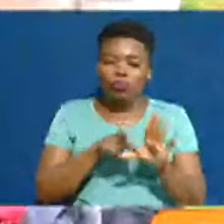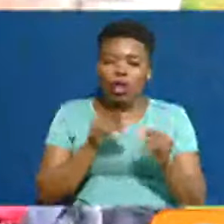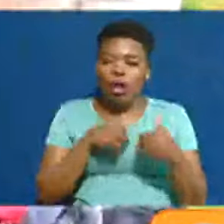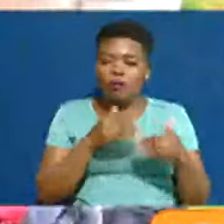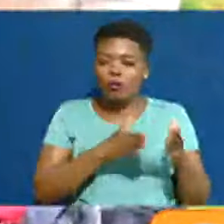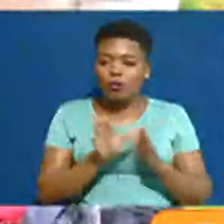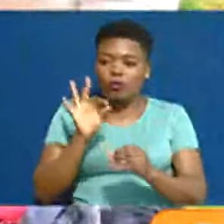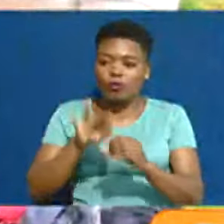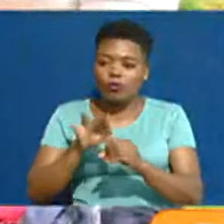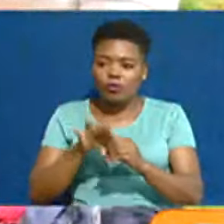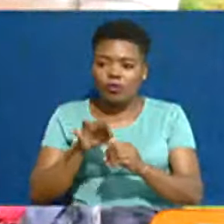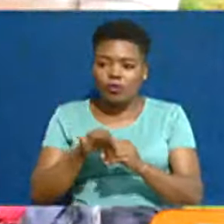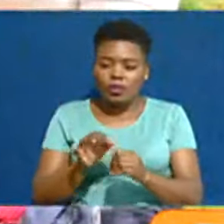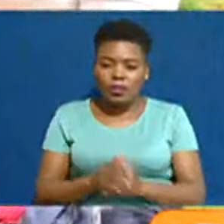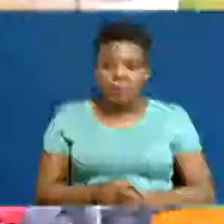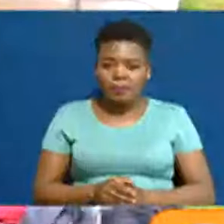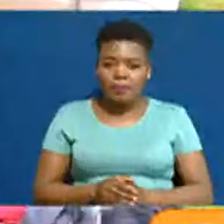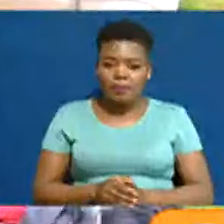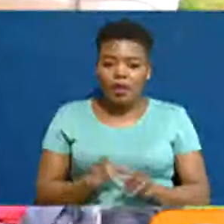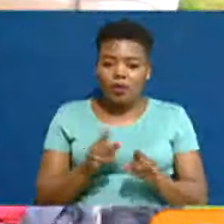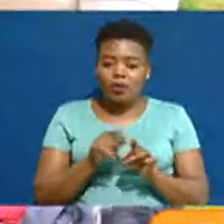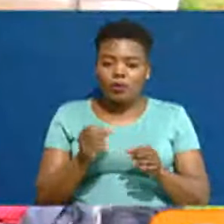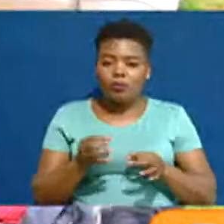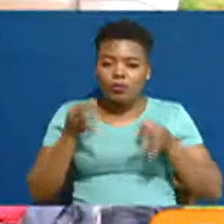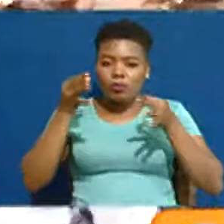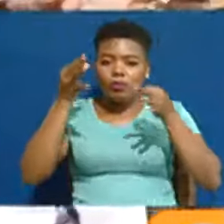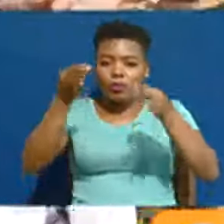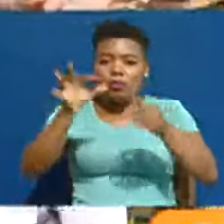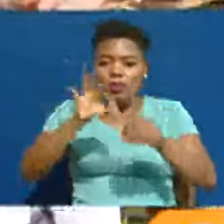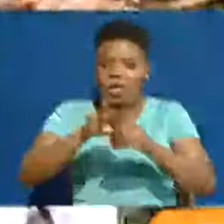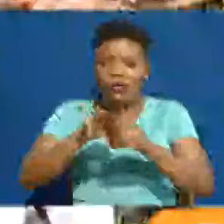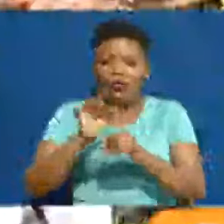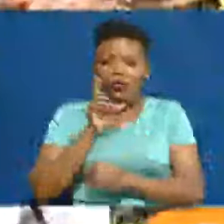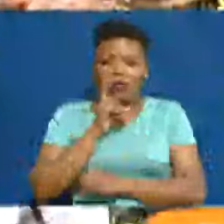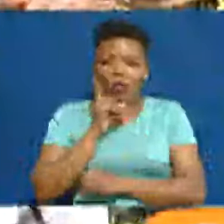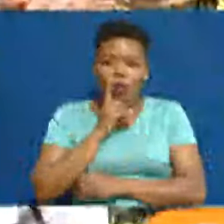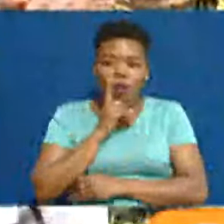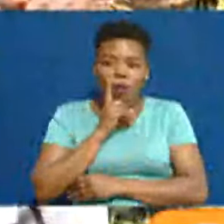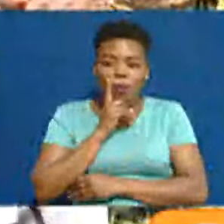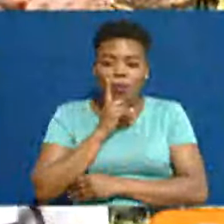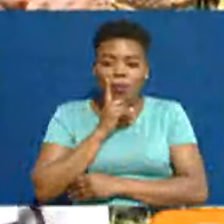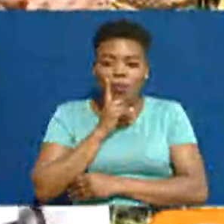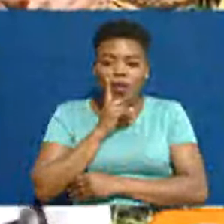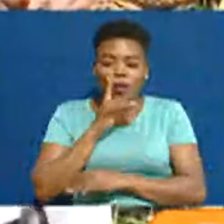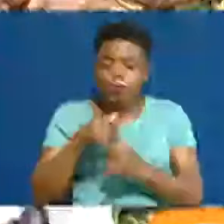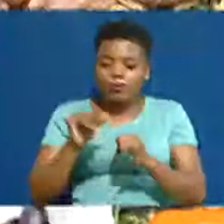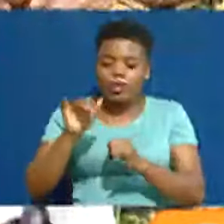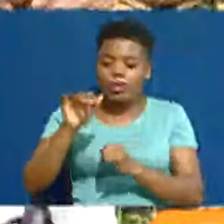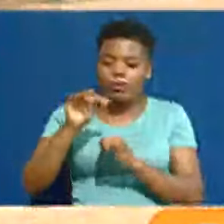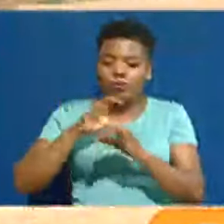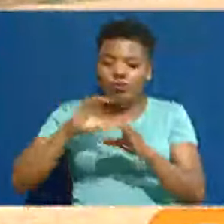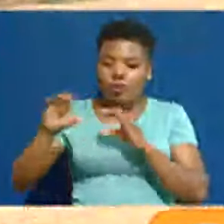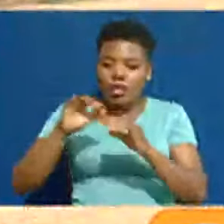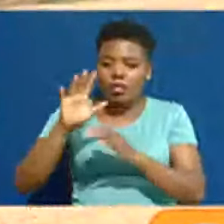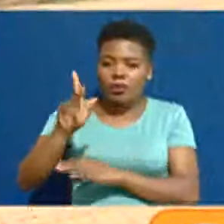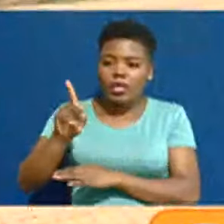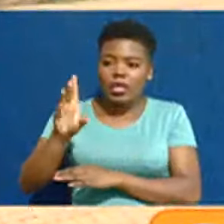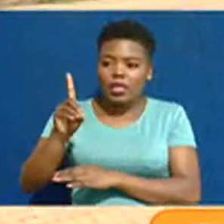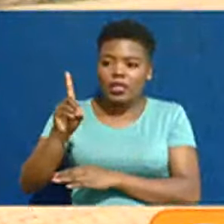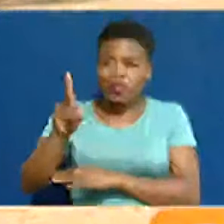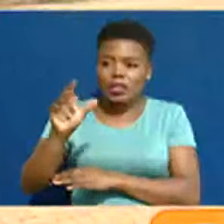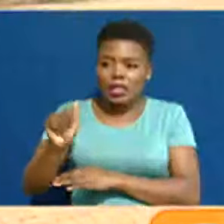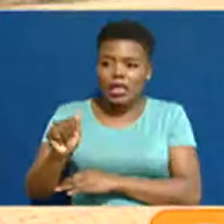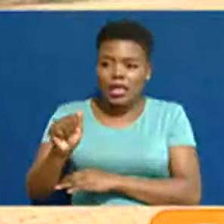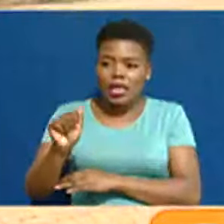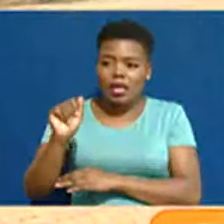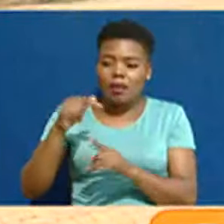while directors proposed postponement of the elections to tomorrow. Efforts to reach KTDA, IEBC and Tea Board officials for comment